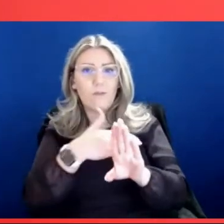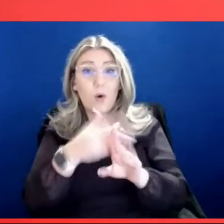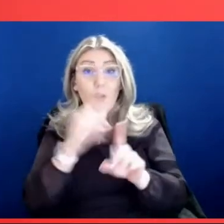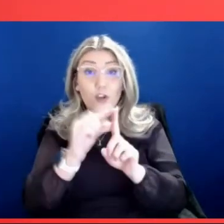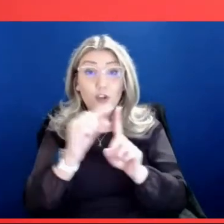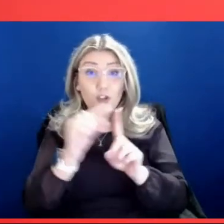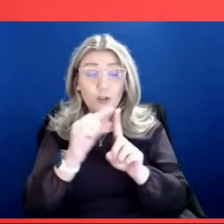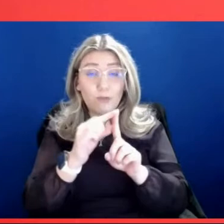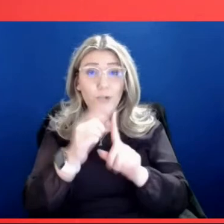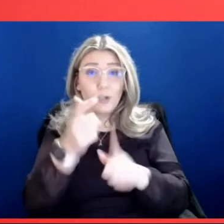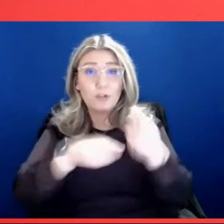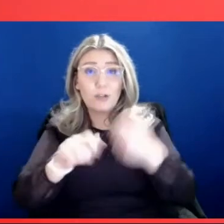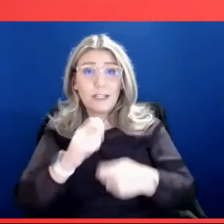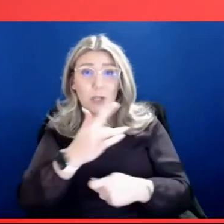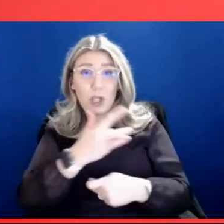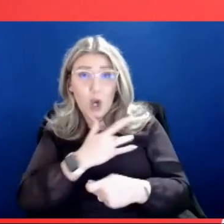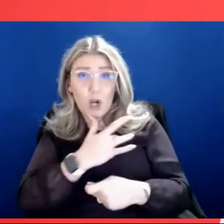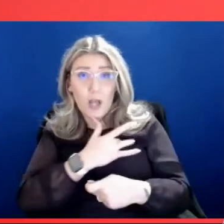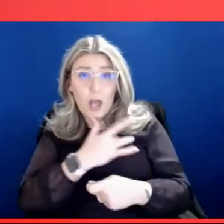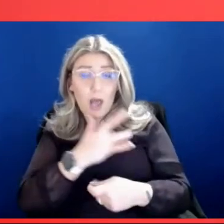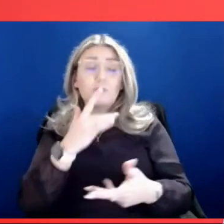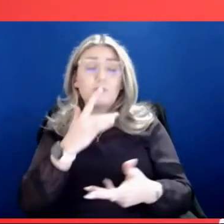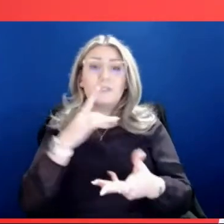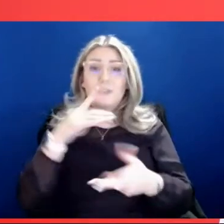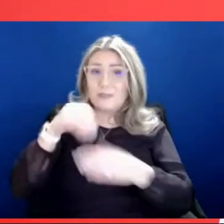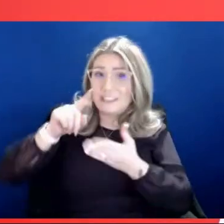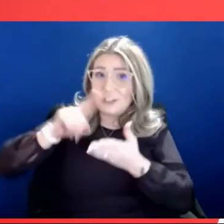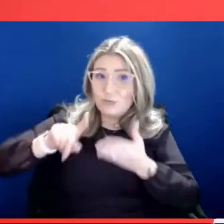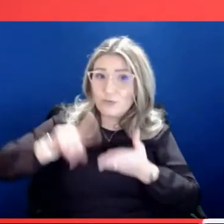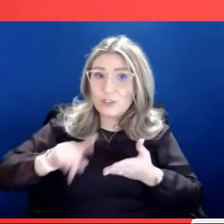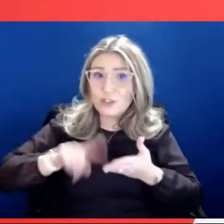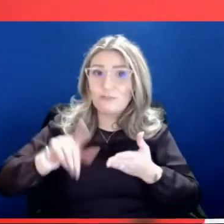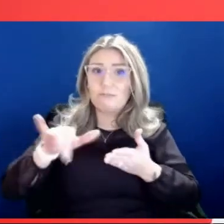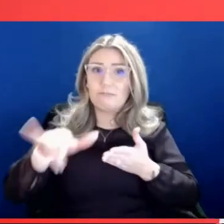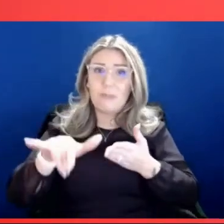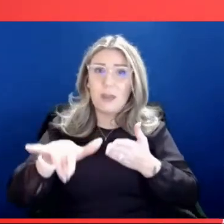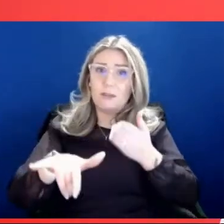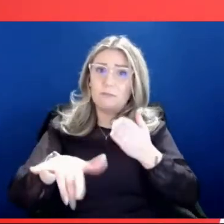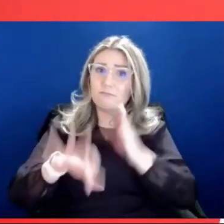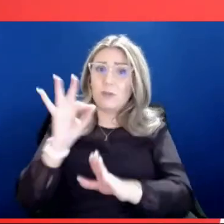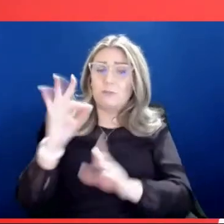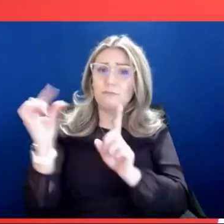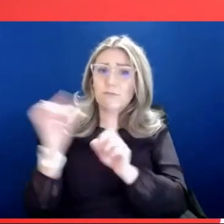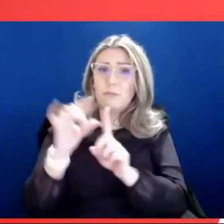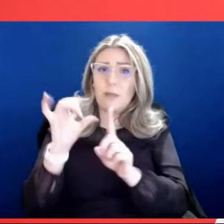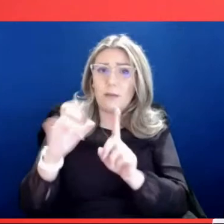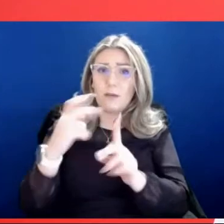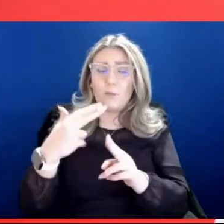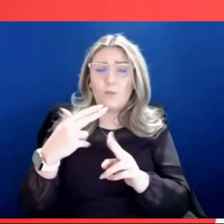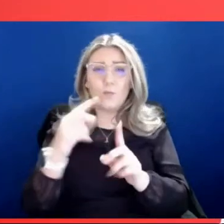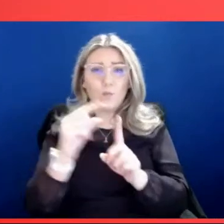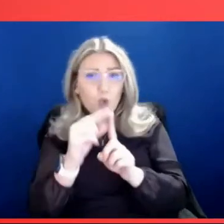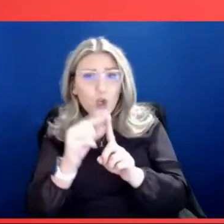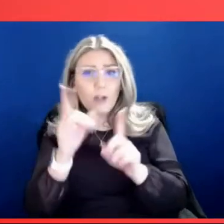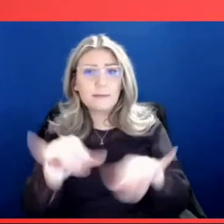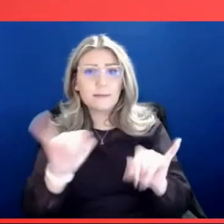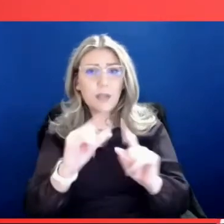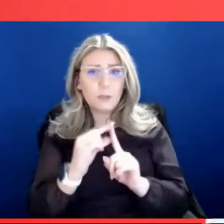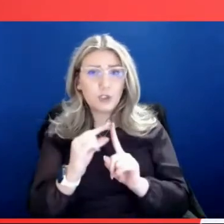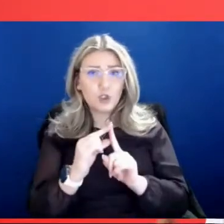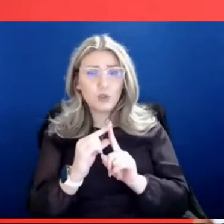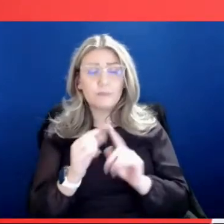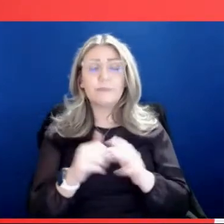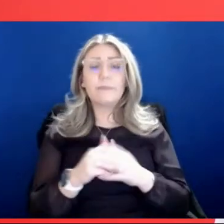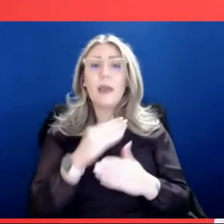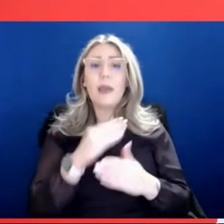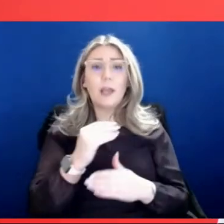cardiologist. I was in a research group that coined the term transplant cardiology, which is now a common term. And this cardio-oncology